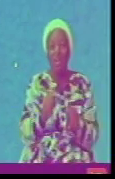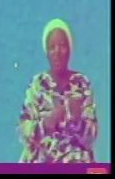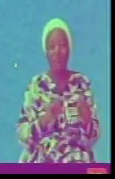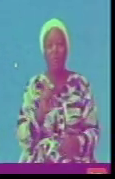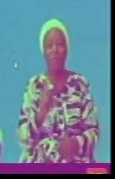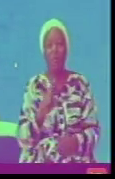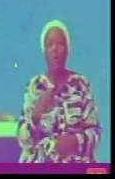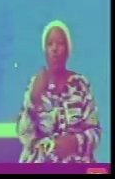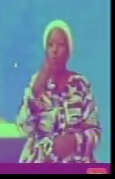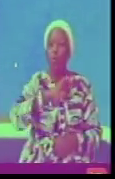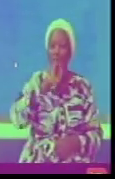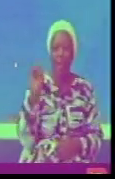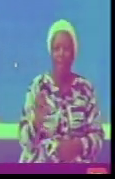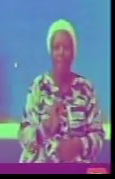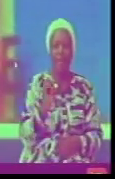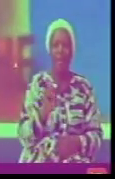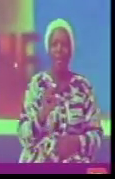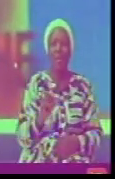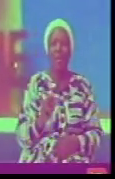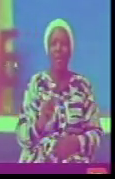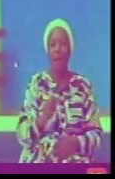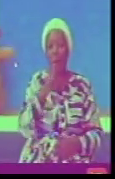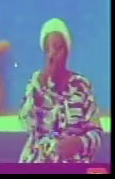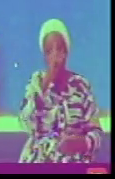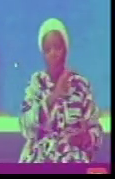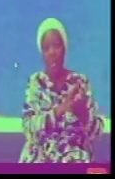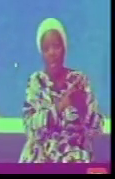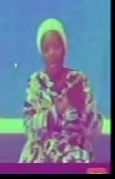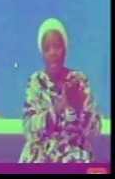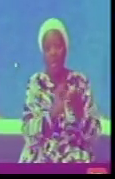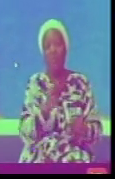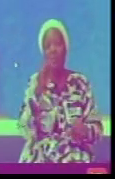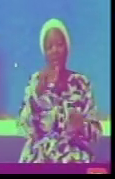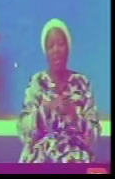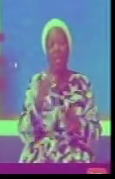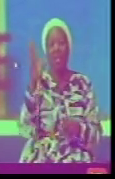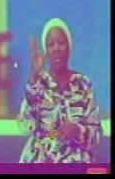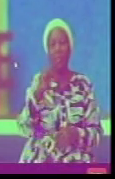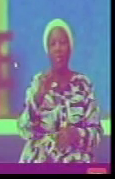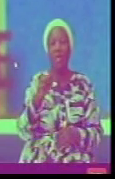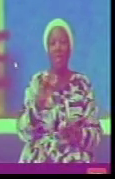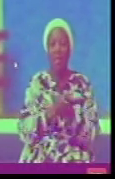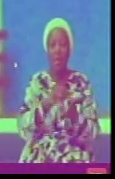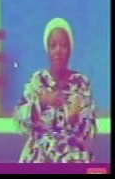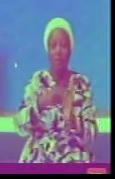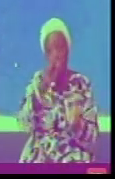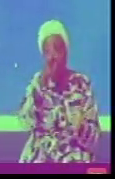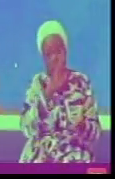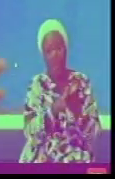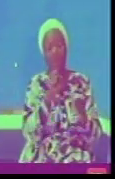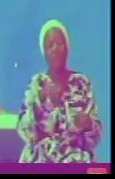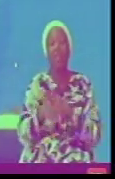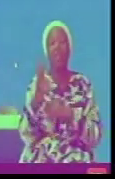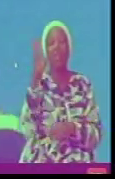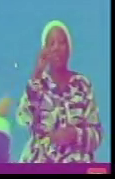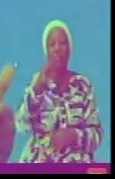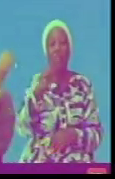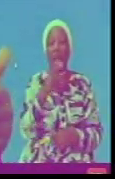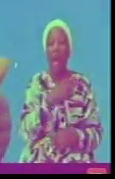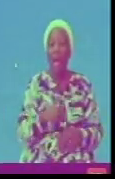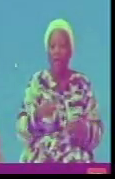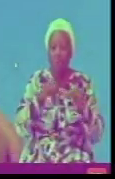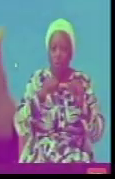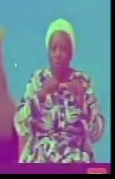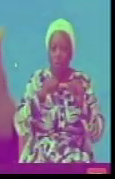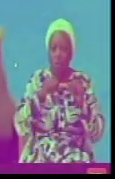whosoever here, there, anywhere, everywhere, whosoever believeth in him,